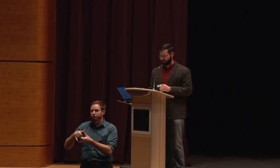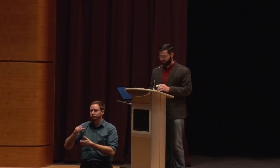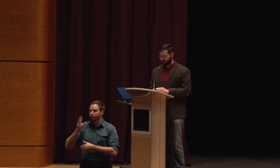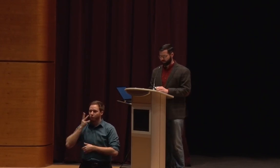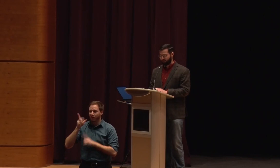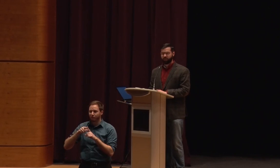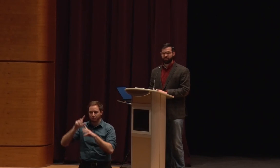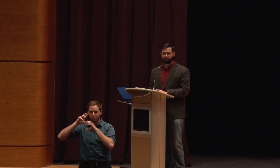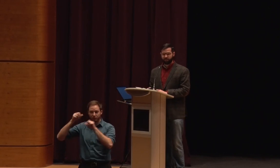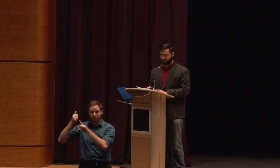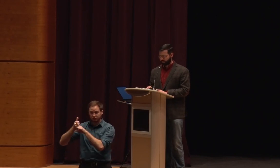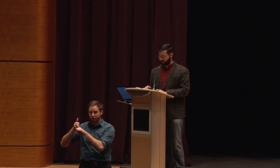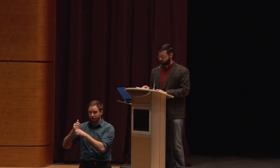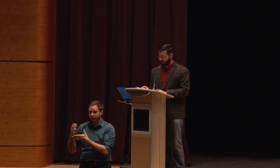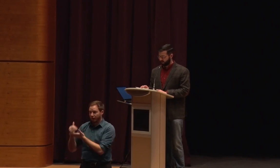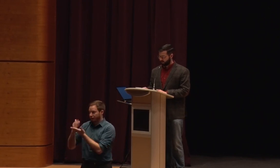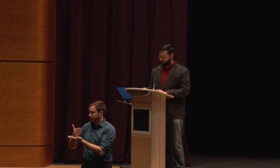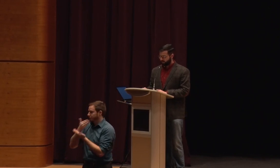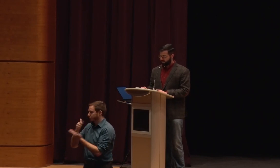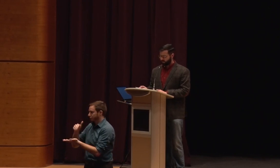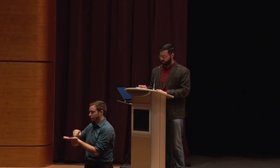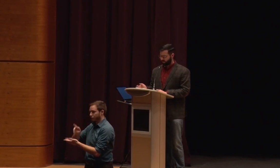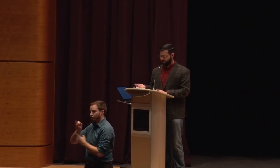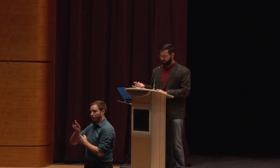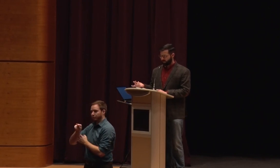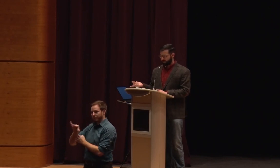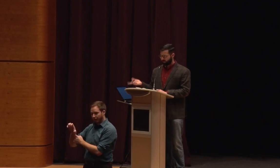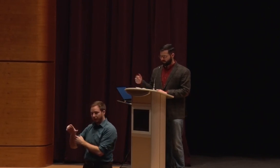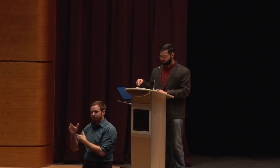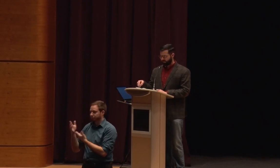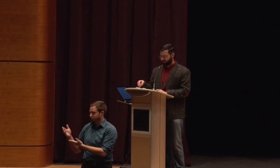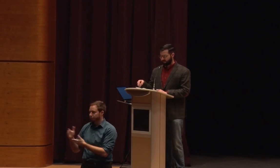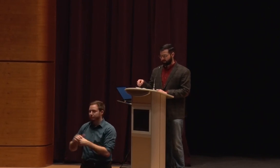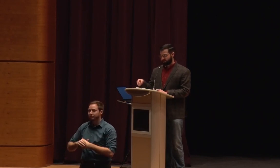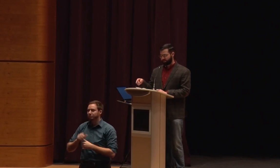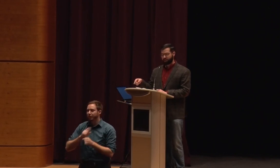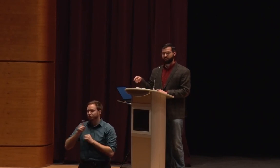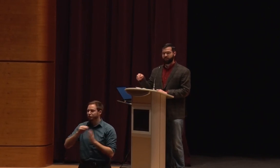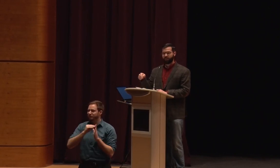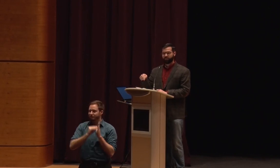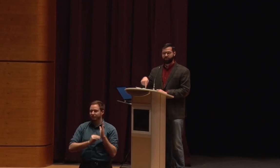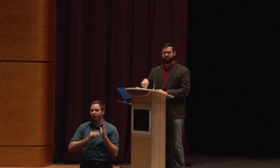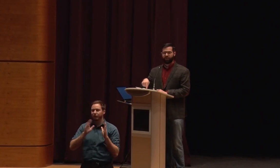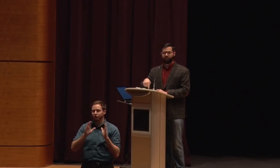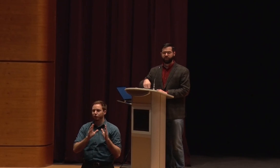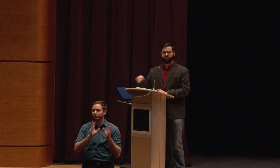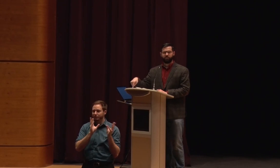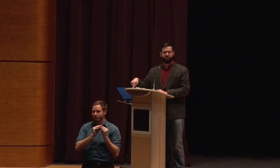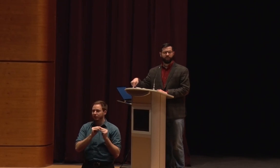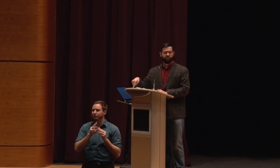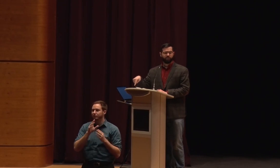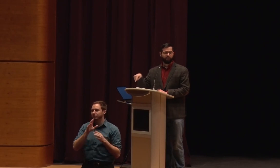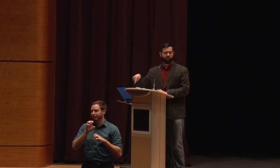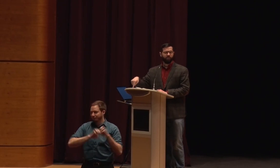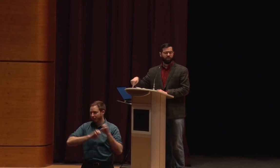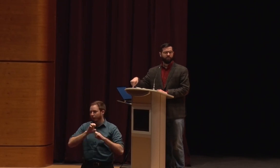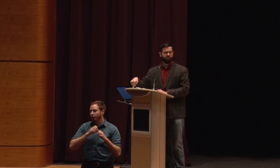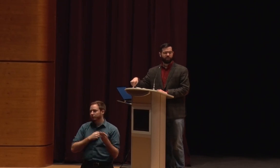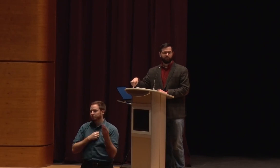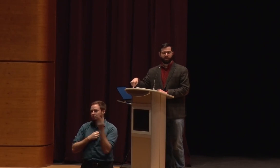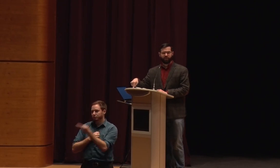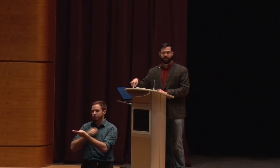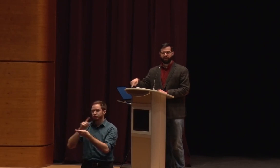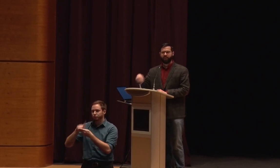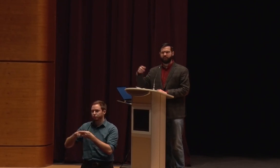president's collection. Thank you, Dr. Rob Nye. So, make sure to fill out your session and conference evaluations and bring them to